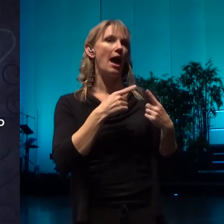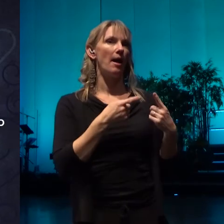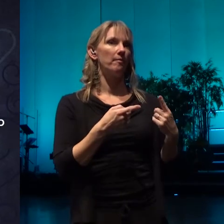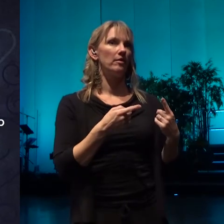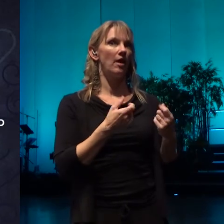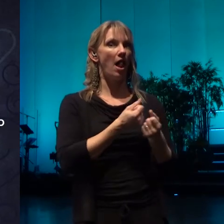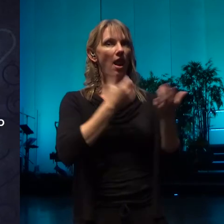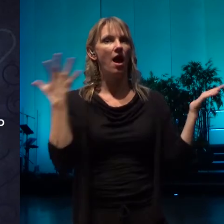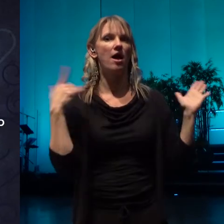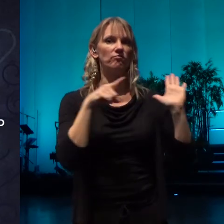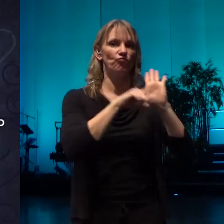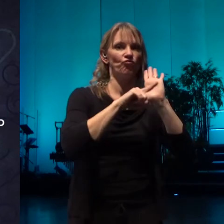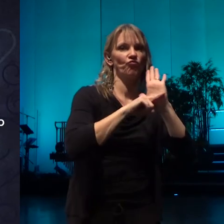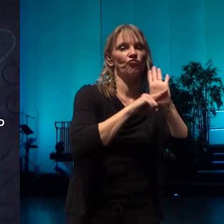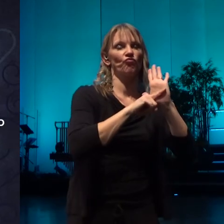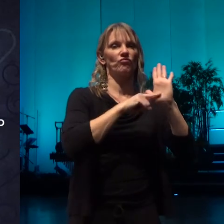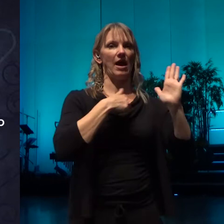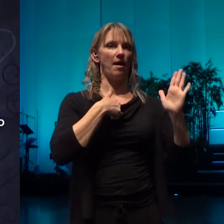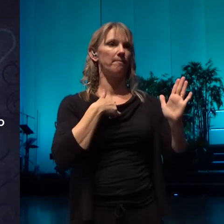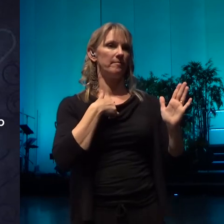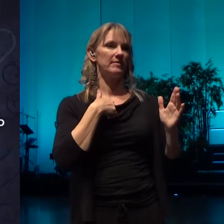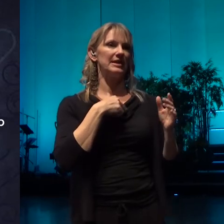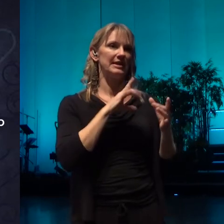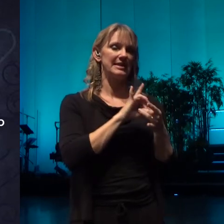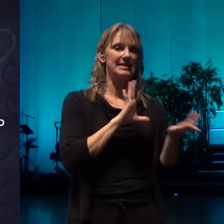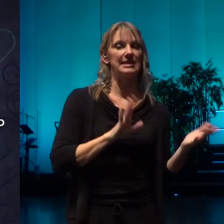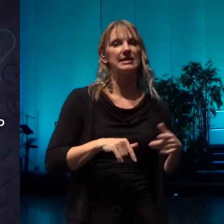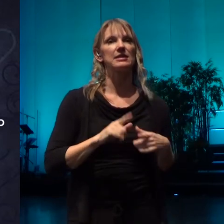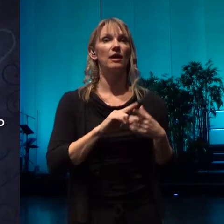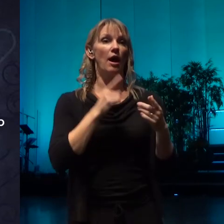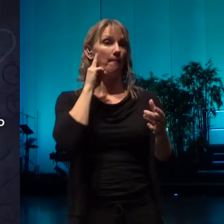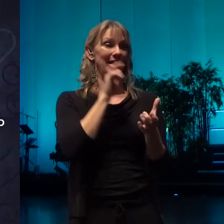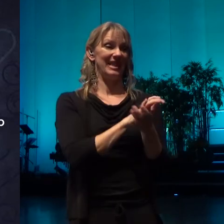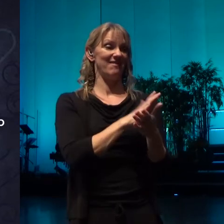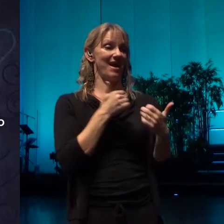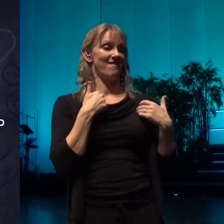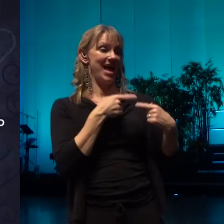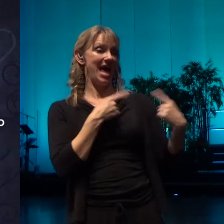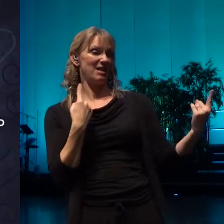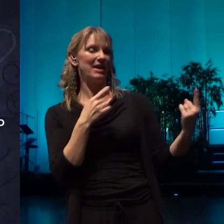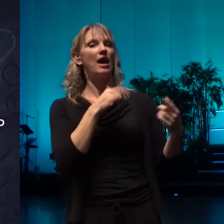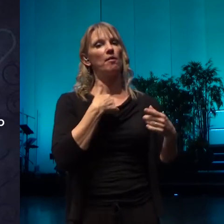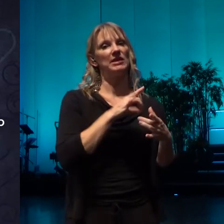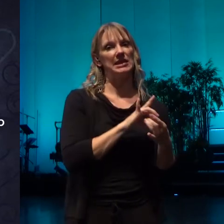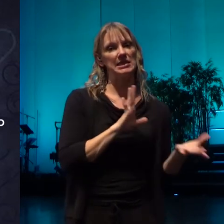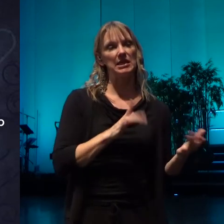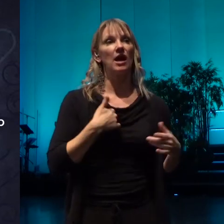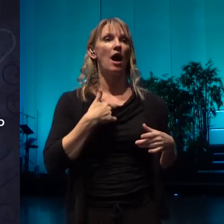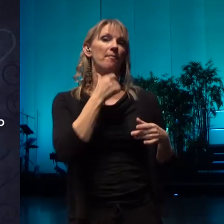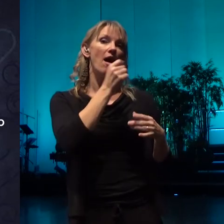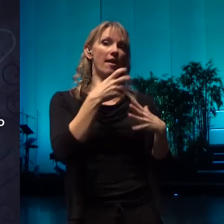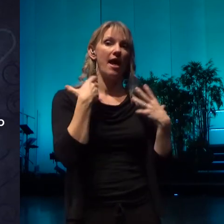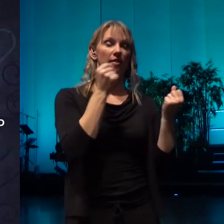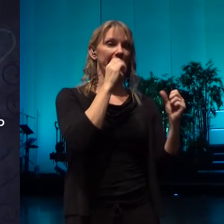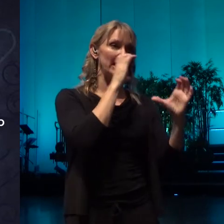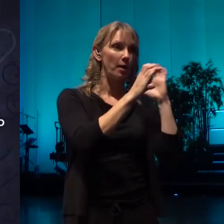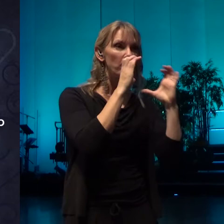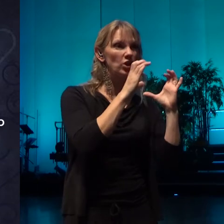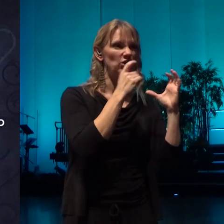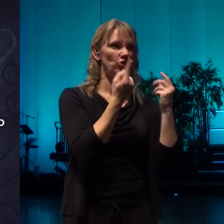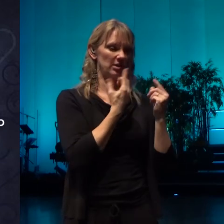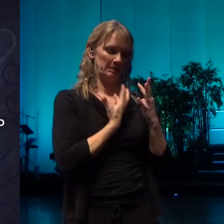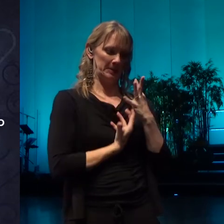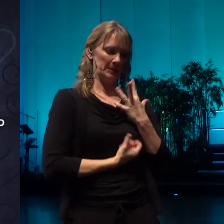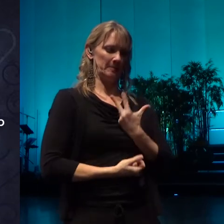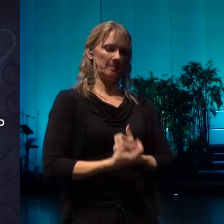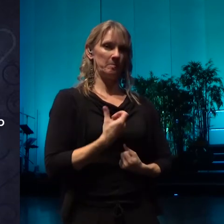pessimistic, I'm in dissonance. When I believe in an enemy, I'm in dissonance. When I'm in unhealthy communication, just holding it all